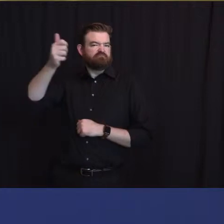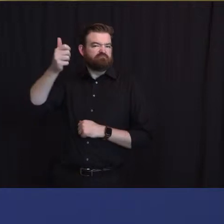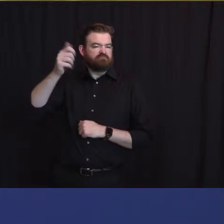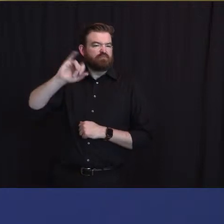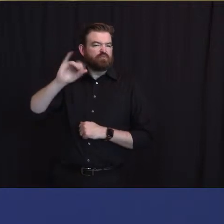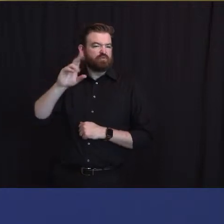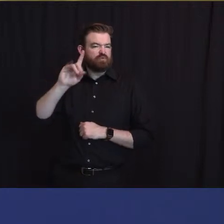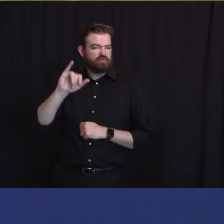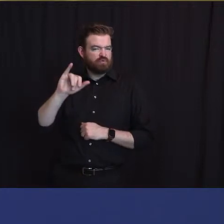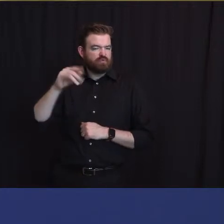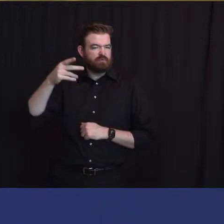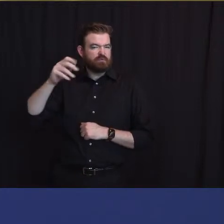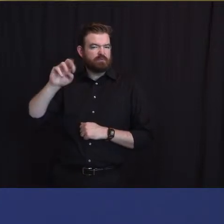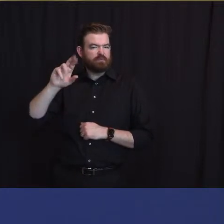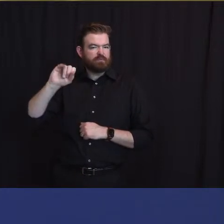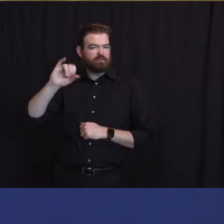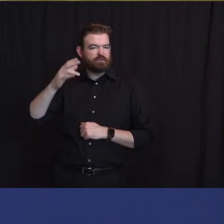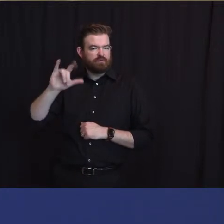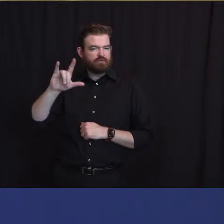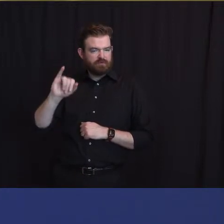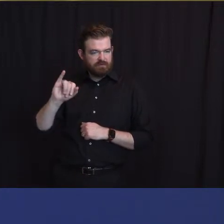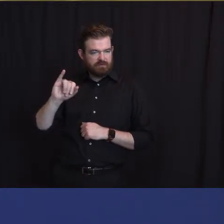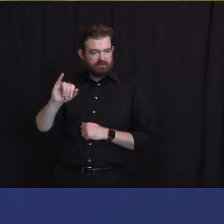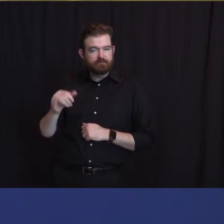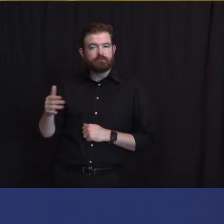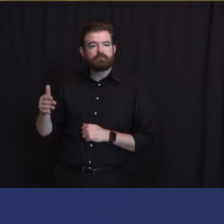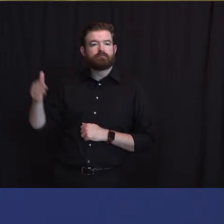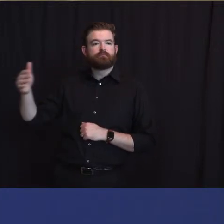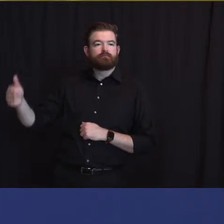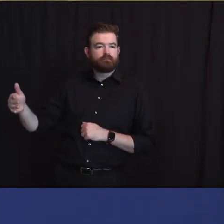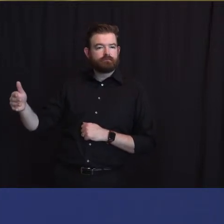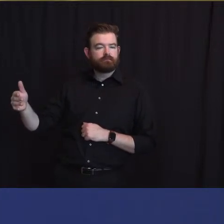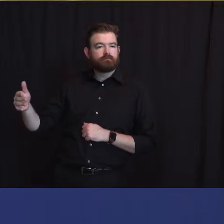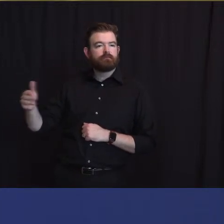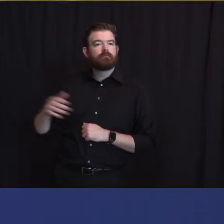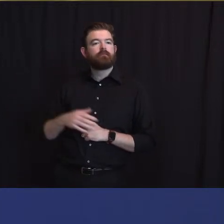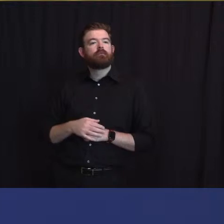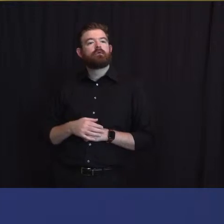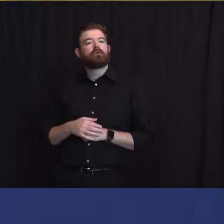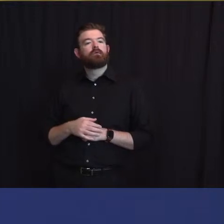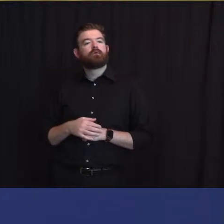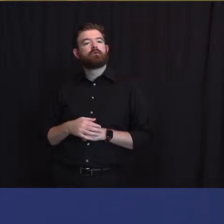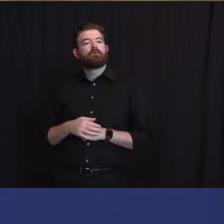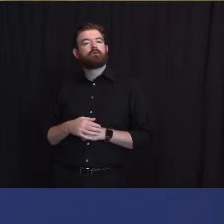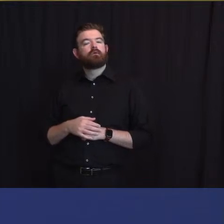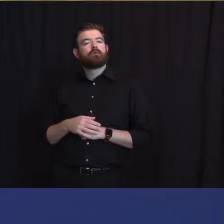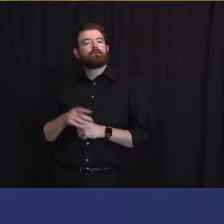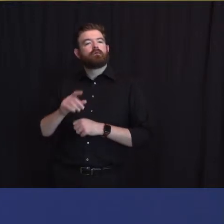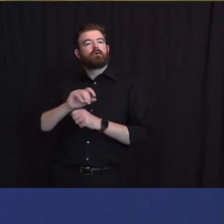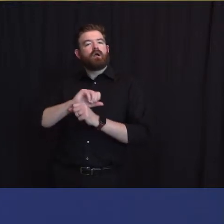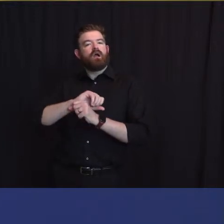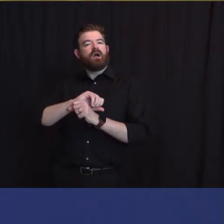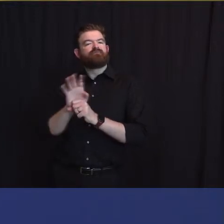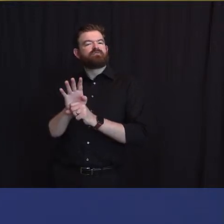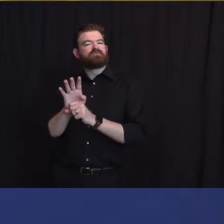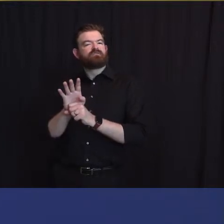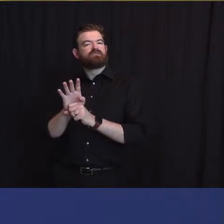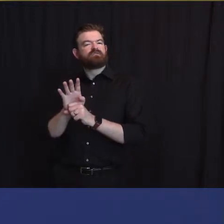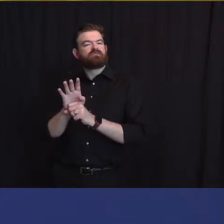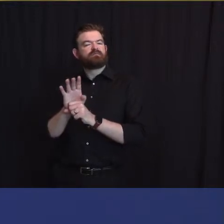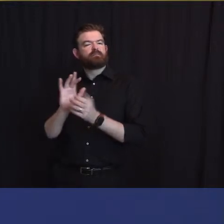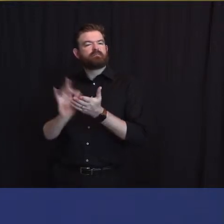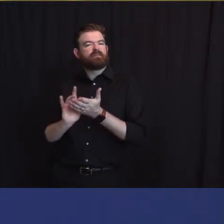To her right, the Department of Health's COVID-19 medical advisor and former state epidemiologist, Dr. Eddie